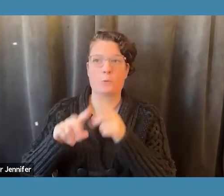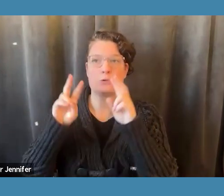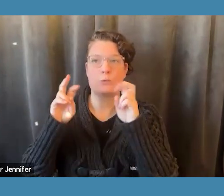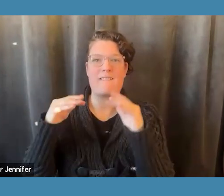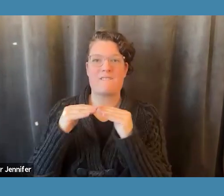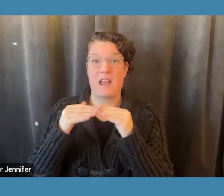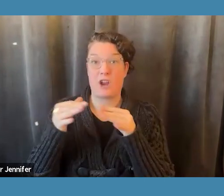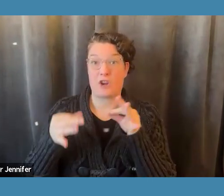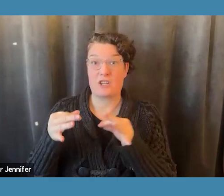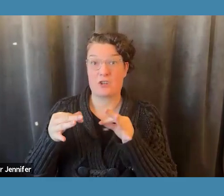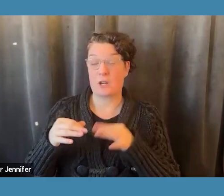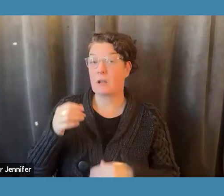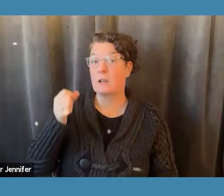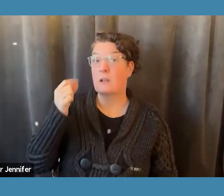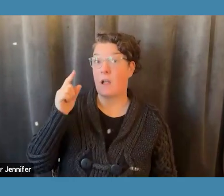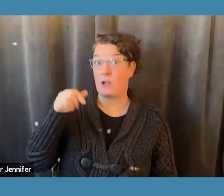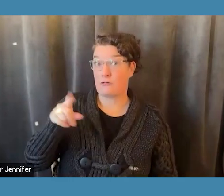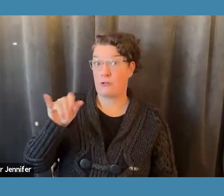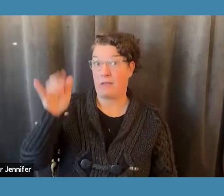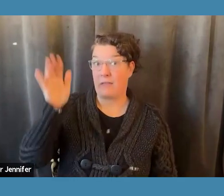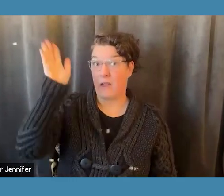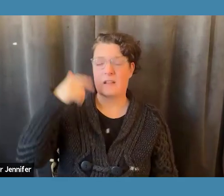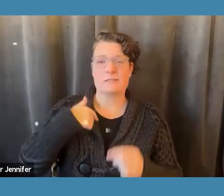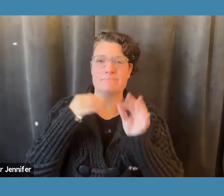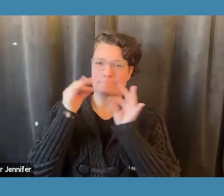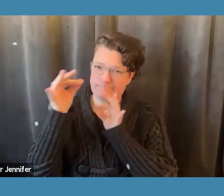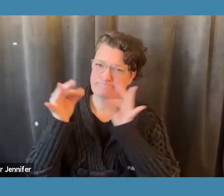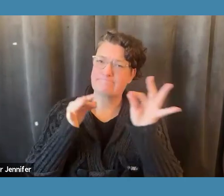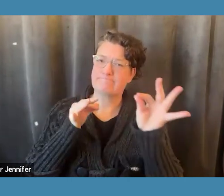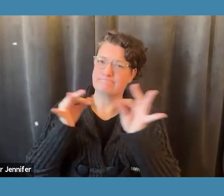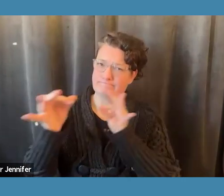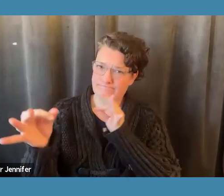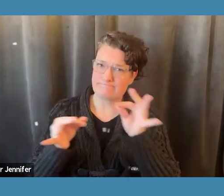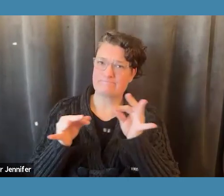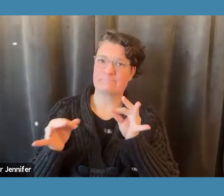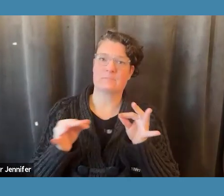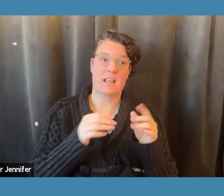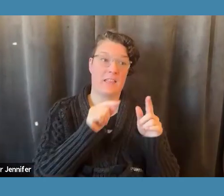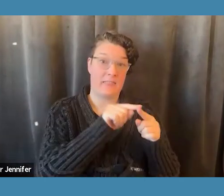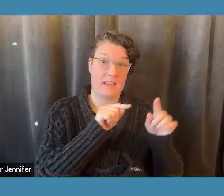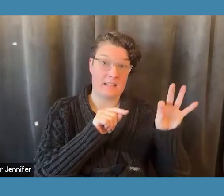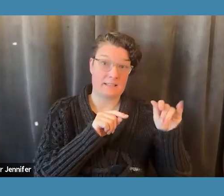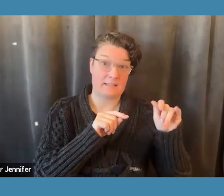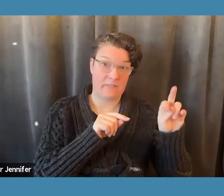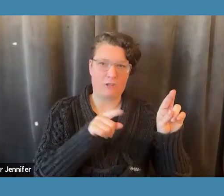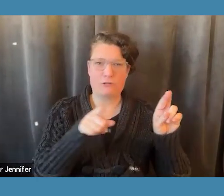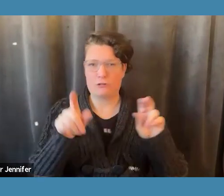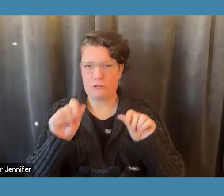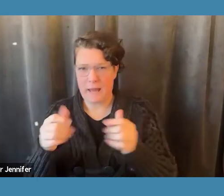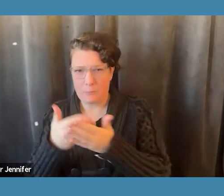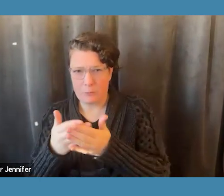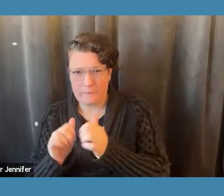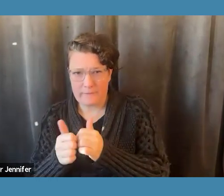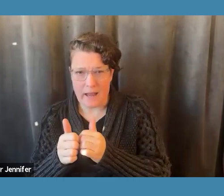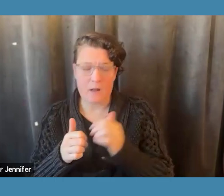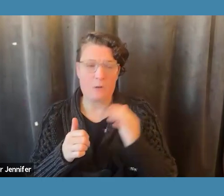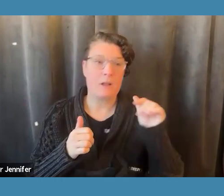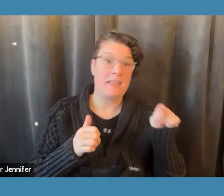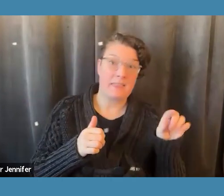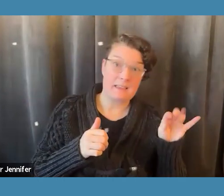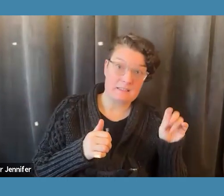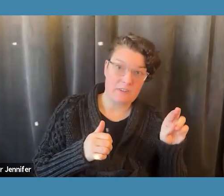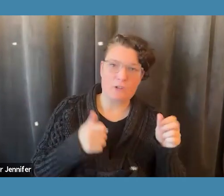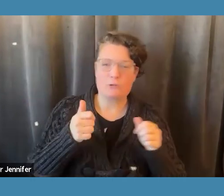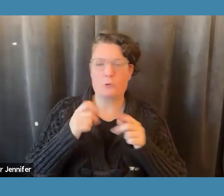in detail, here's the factor, here's how you try to prove it. Here's the factor, what kind of document might prove